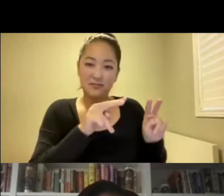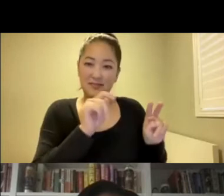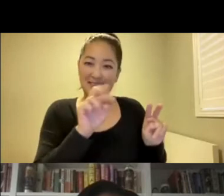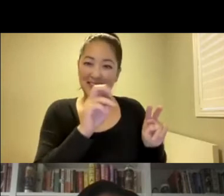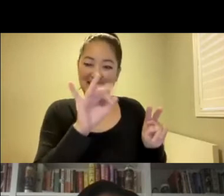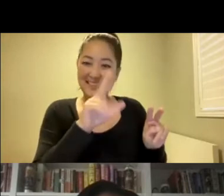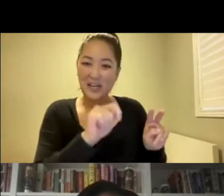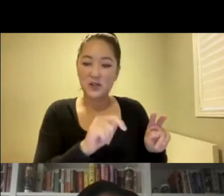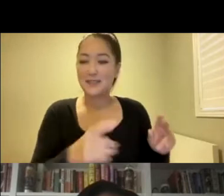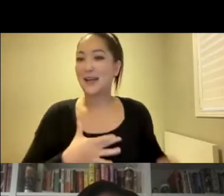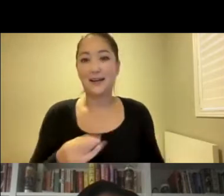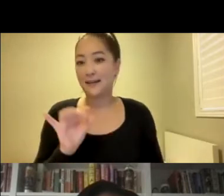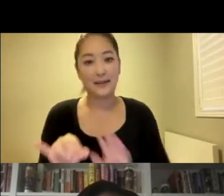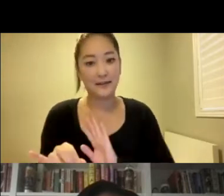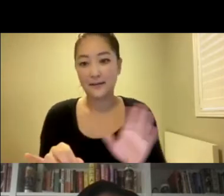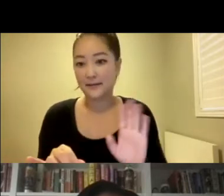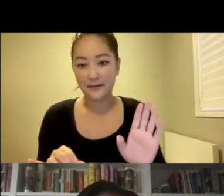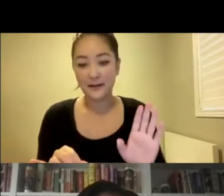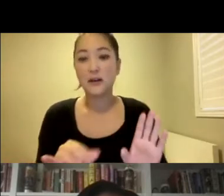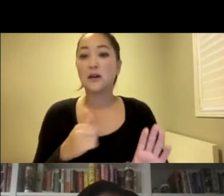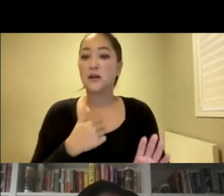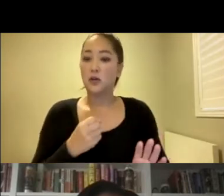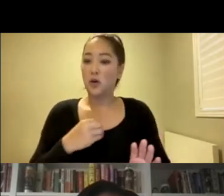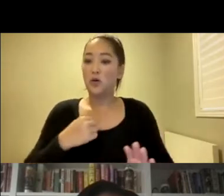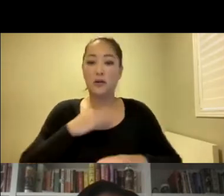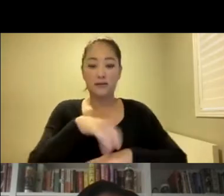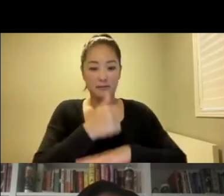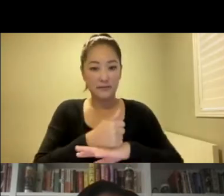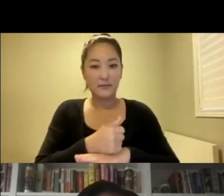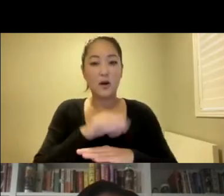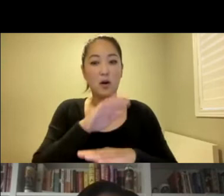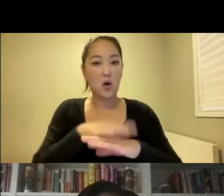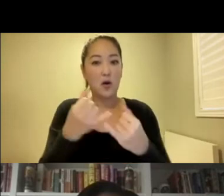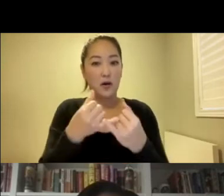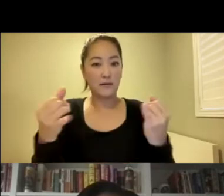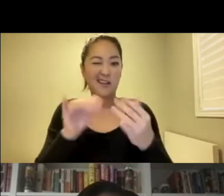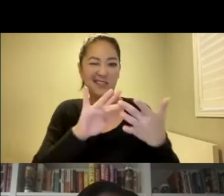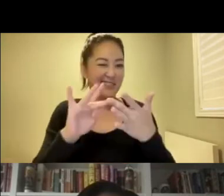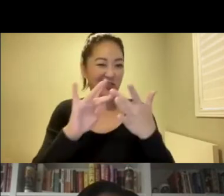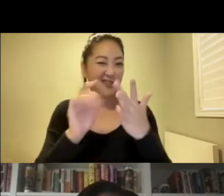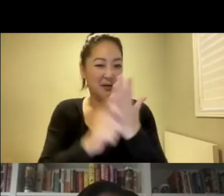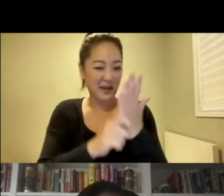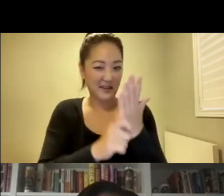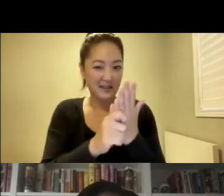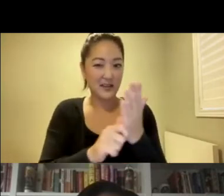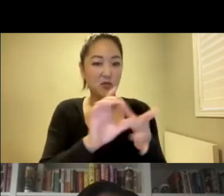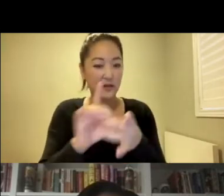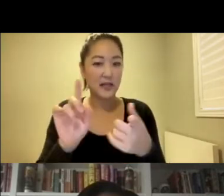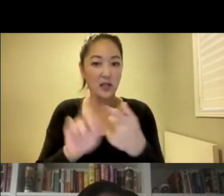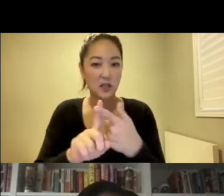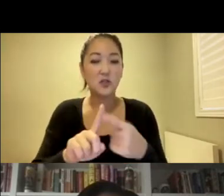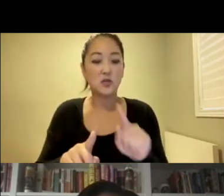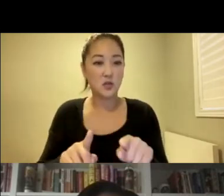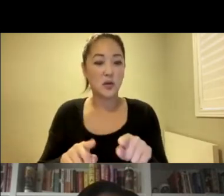So I started an online magazine called Persian Mirror to educate the world about Iranian culture. And from there,